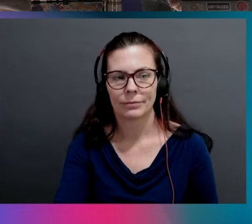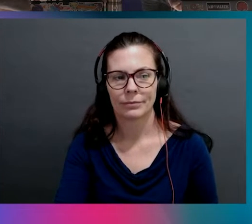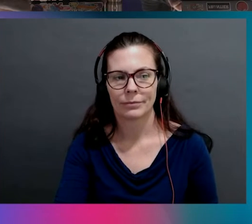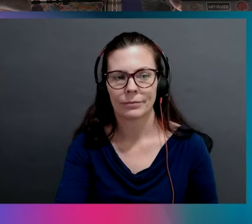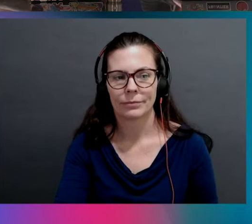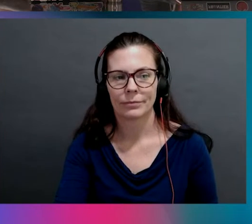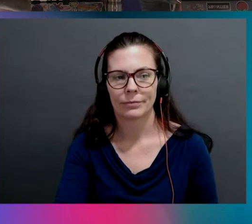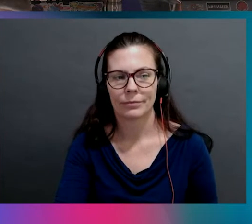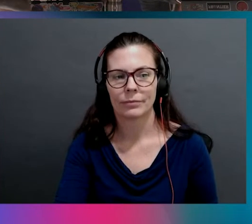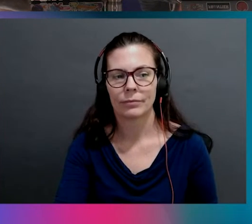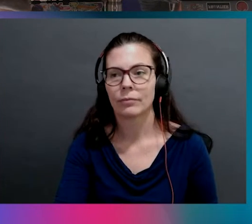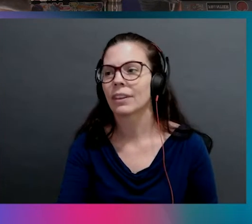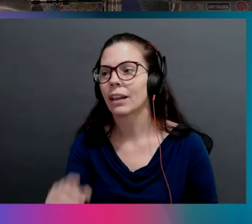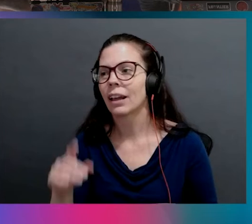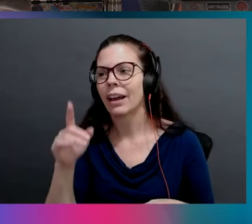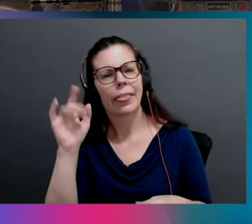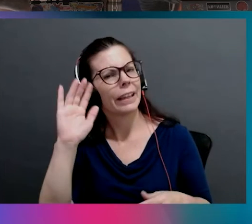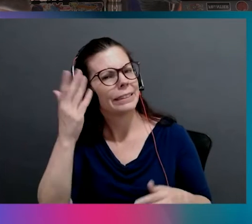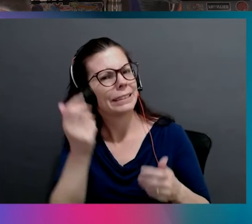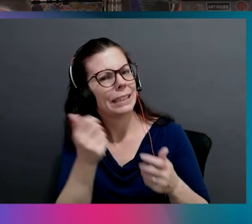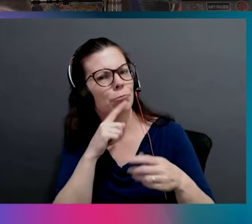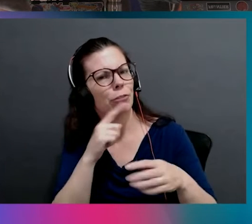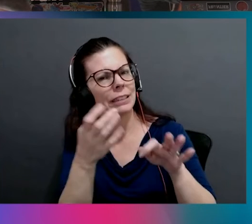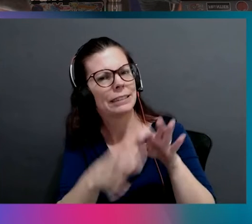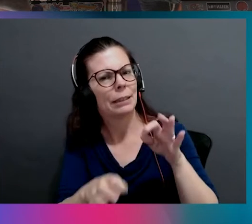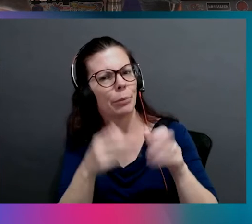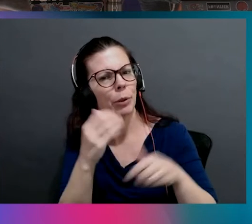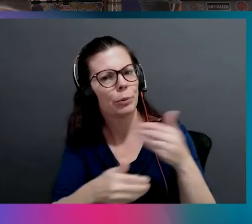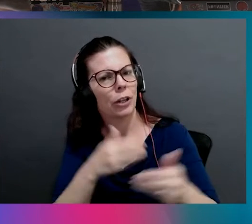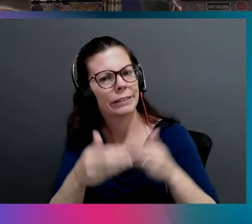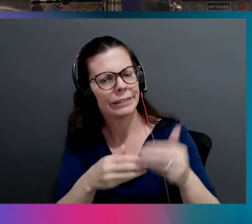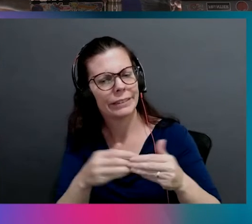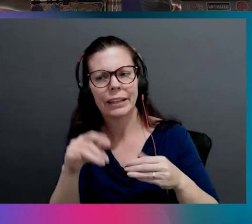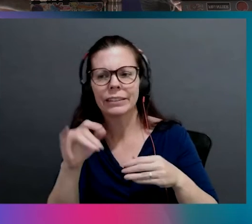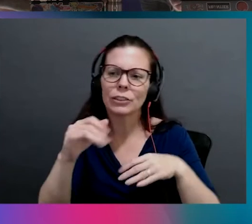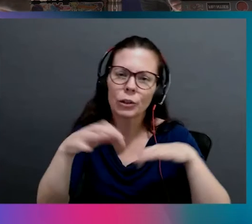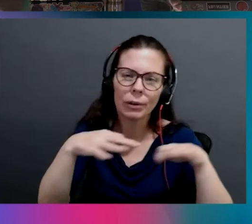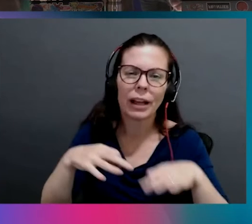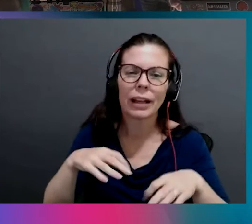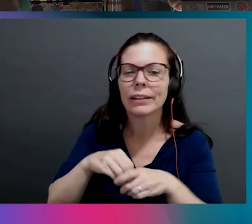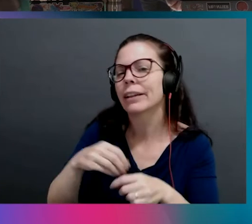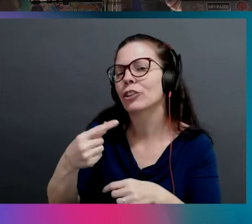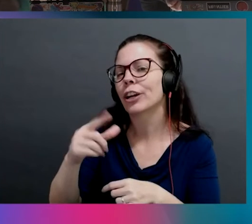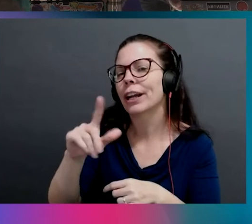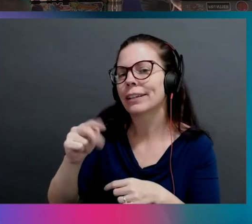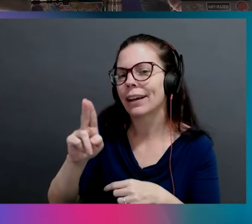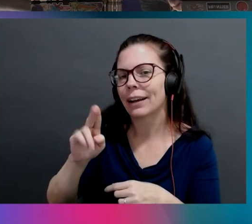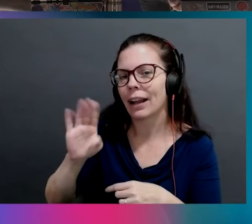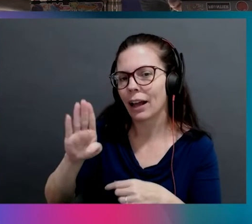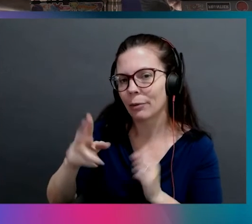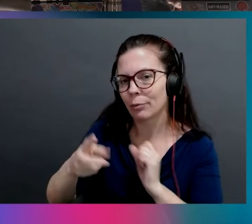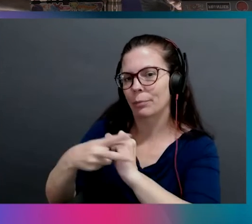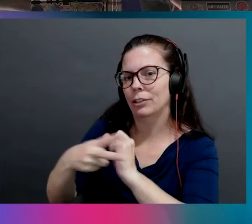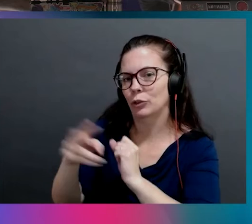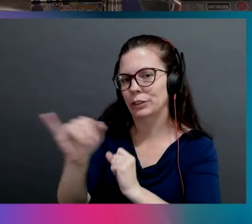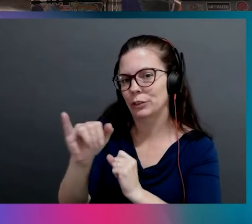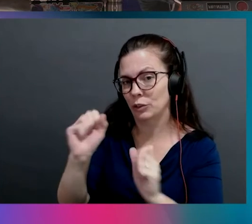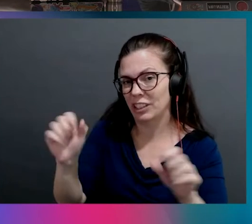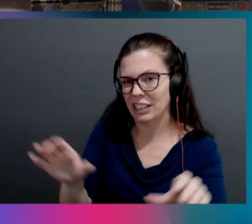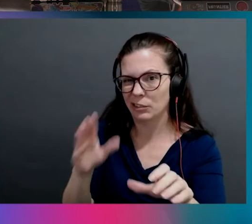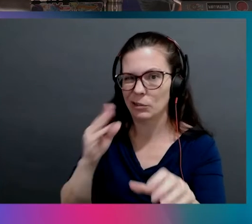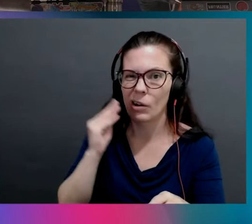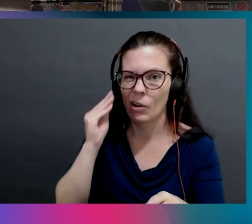Yeah, and this seems like a very simple process. And like I said, it's outlined in the GitHub repository. So you can do this at home too. Absolutely. Yep.